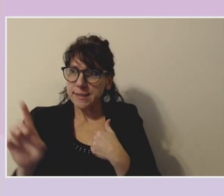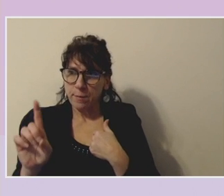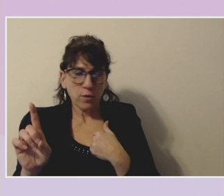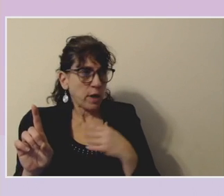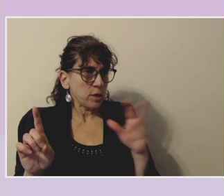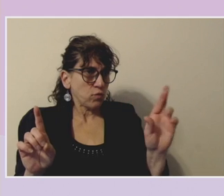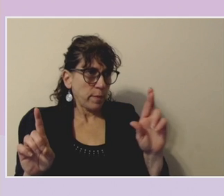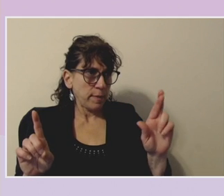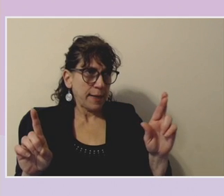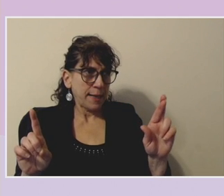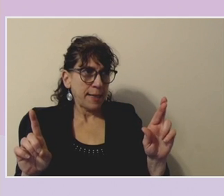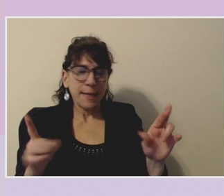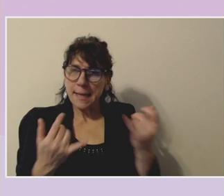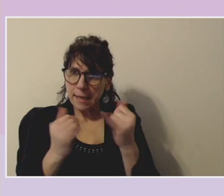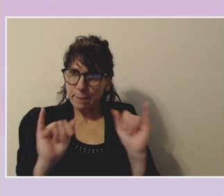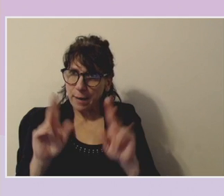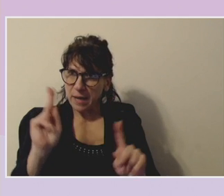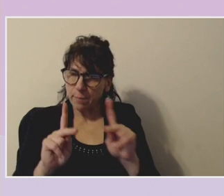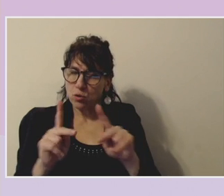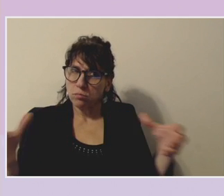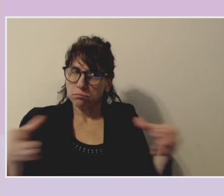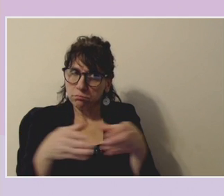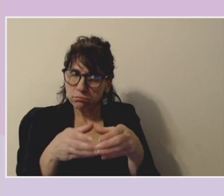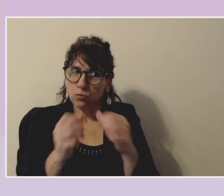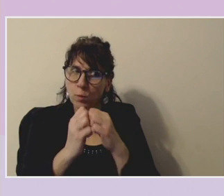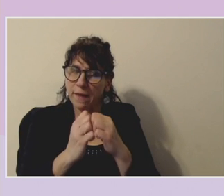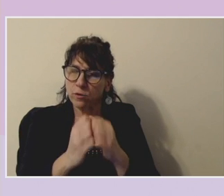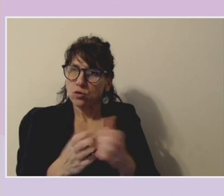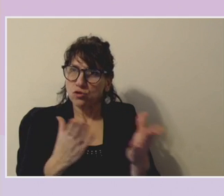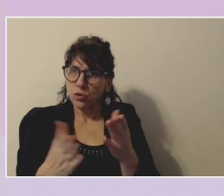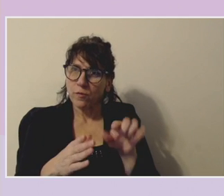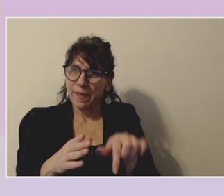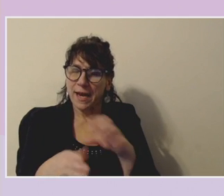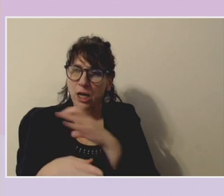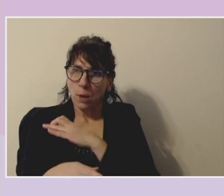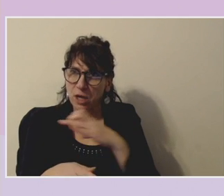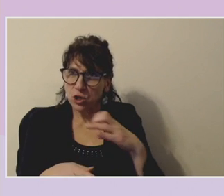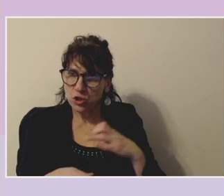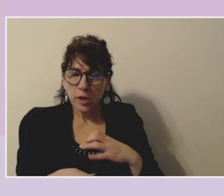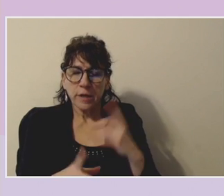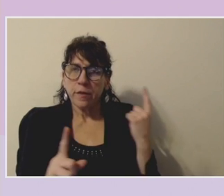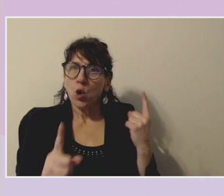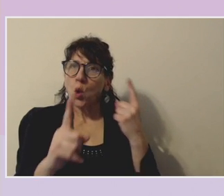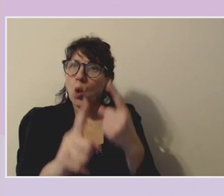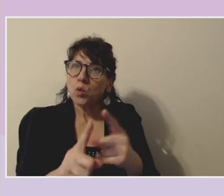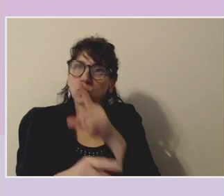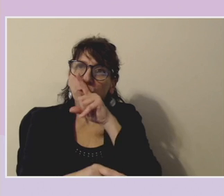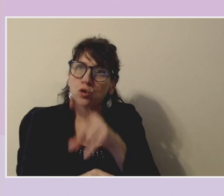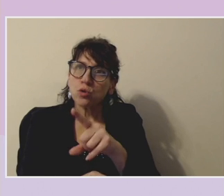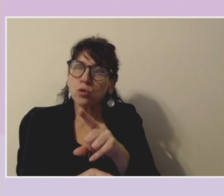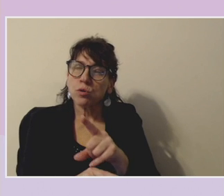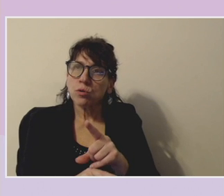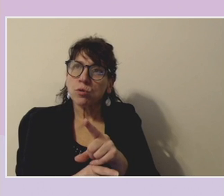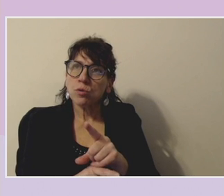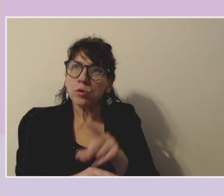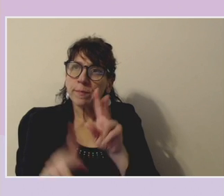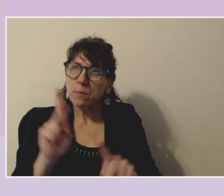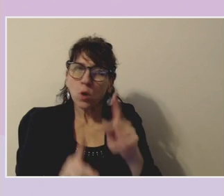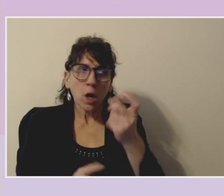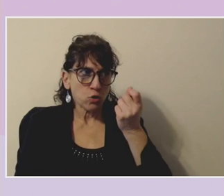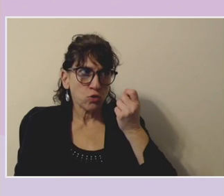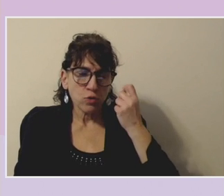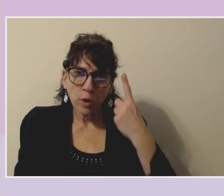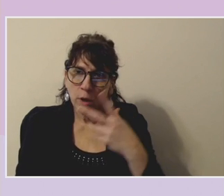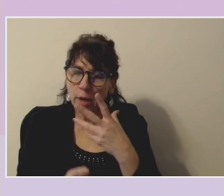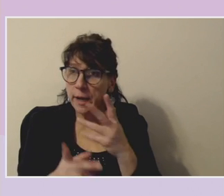that served on it. And our goal in that commission was to really make sure that the public understood and